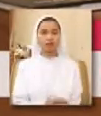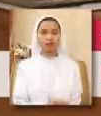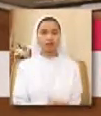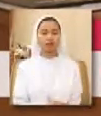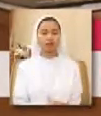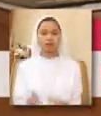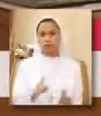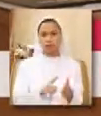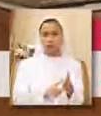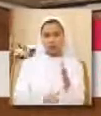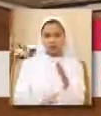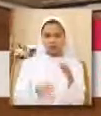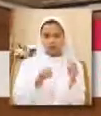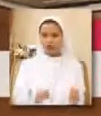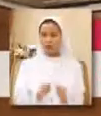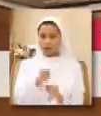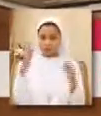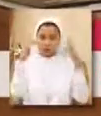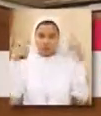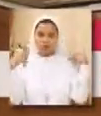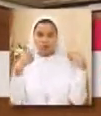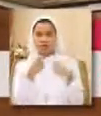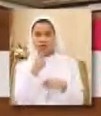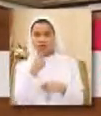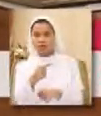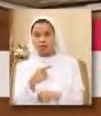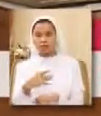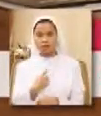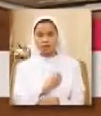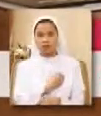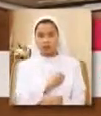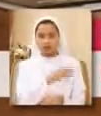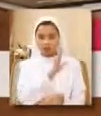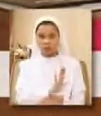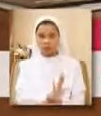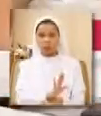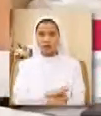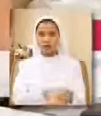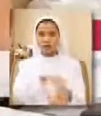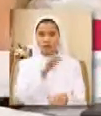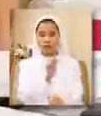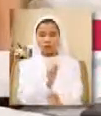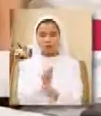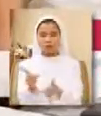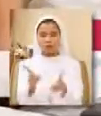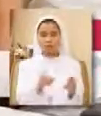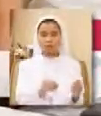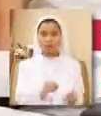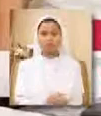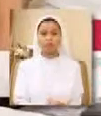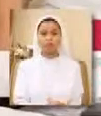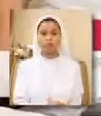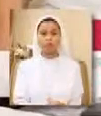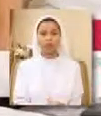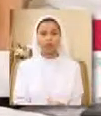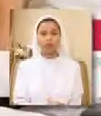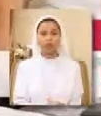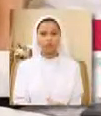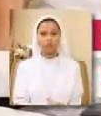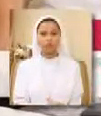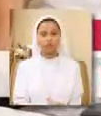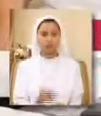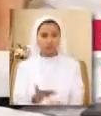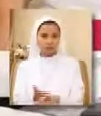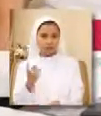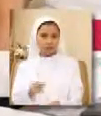What exactly, sister, can you tell our watchers and listeners about your ministry? What are you doing? Well,